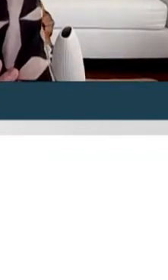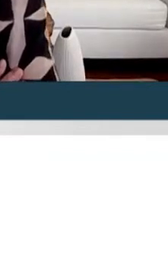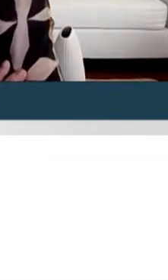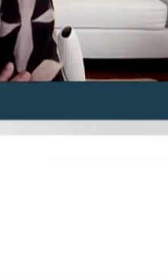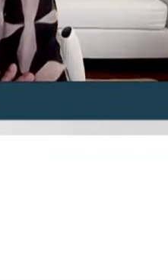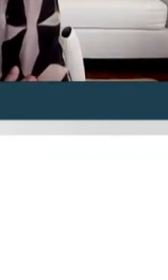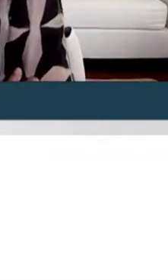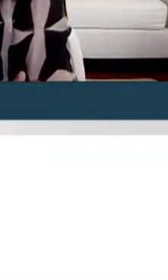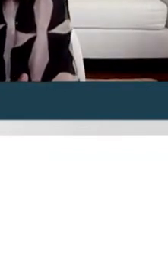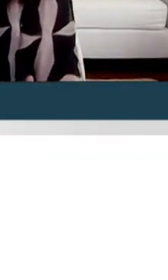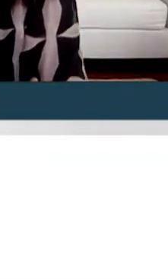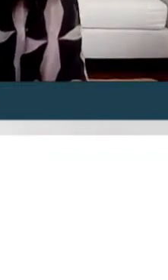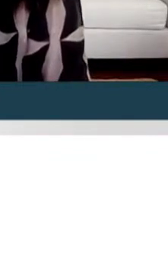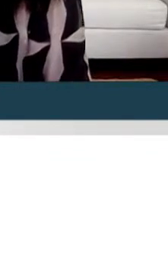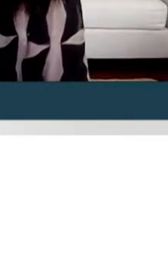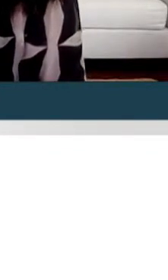know,